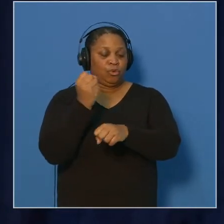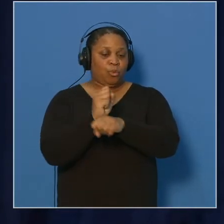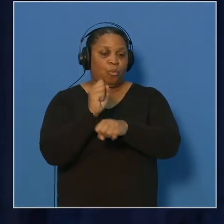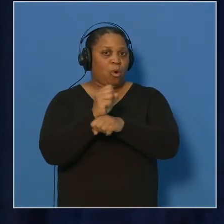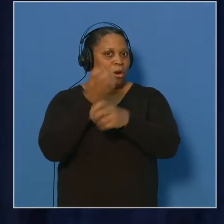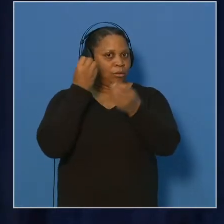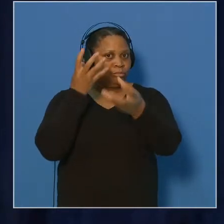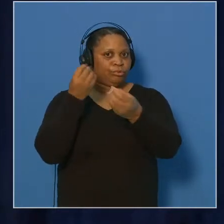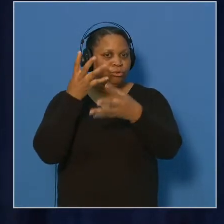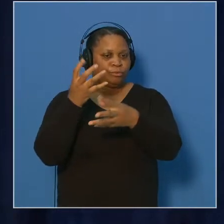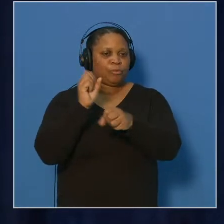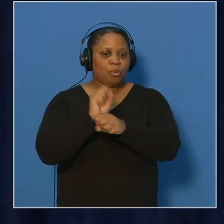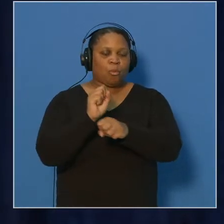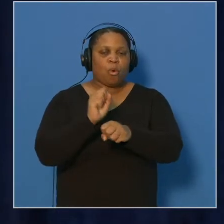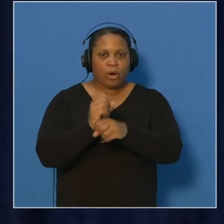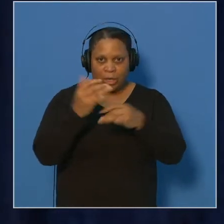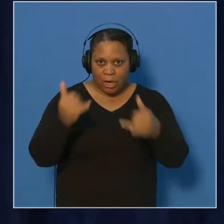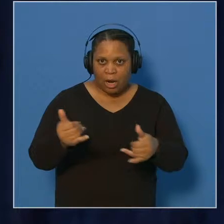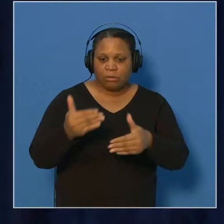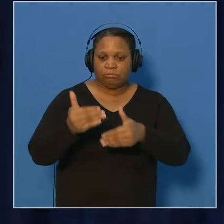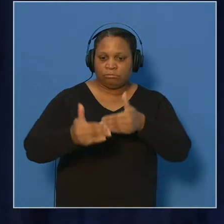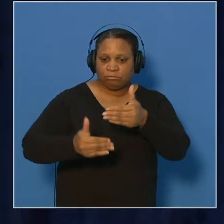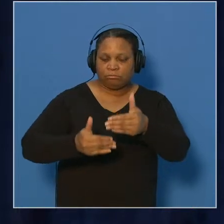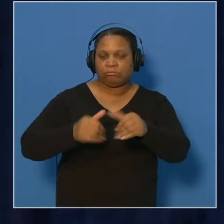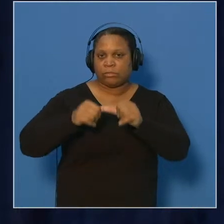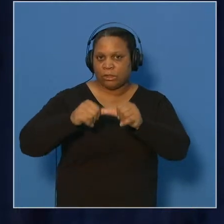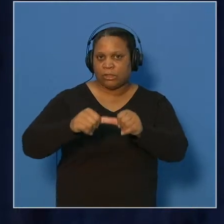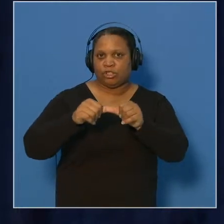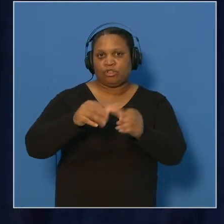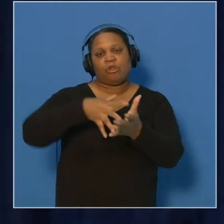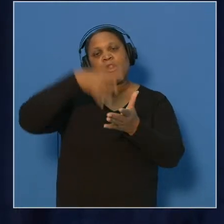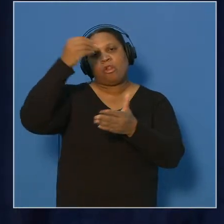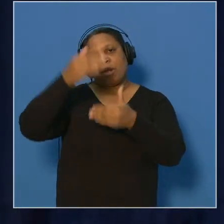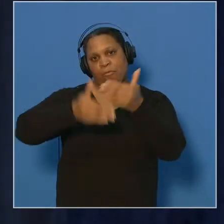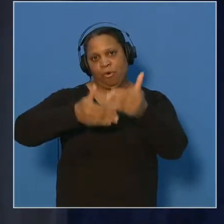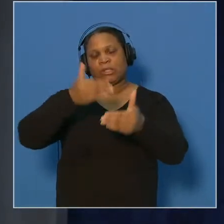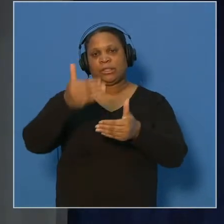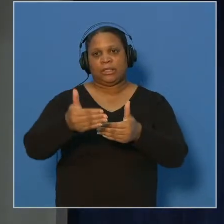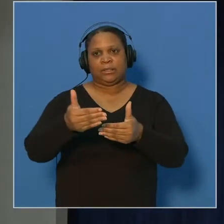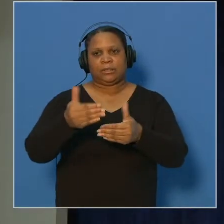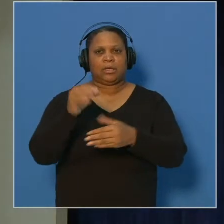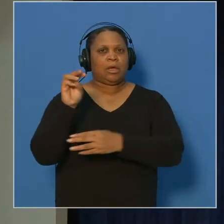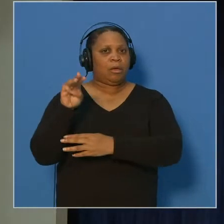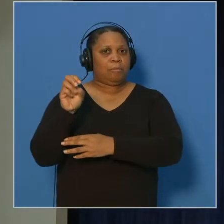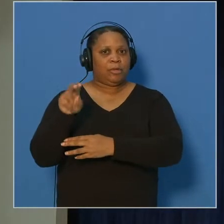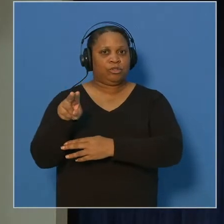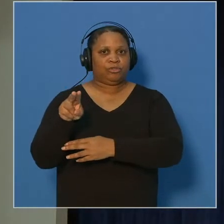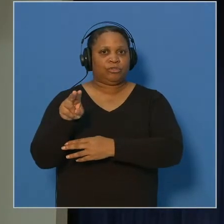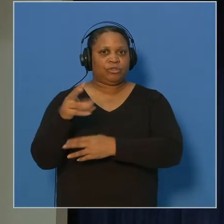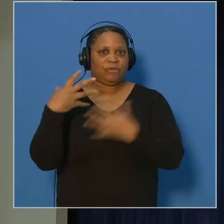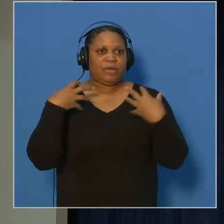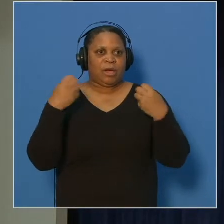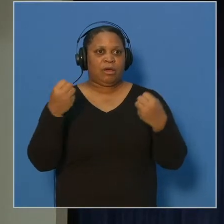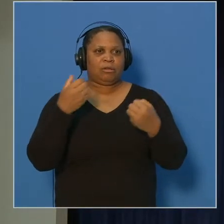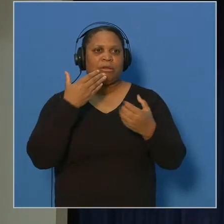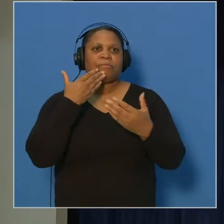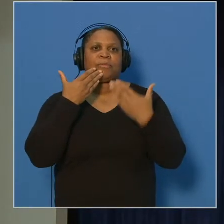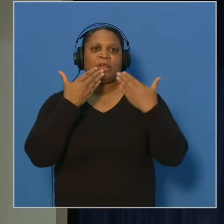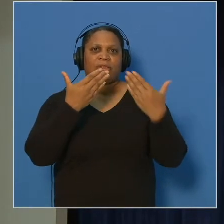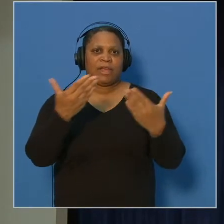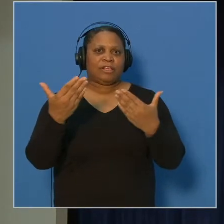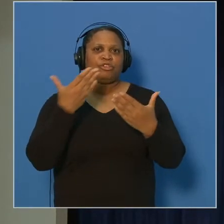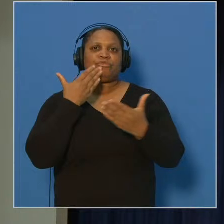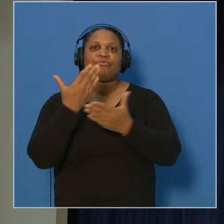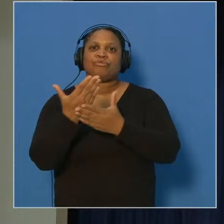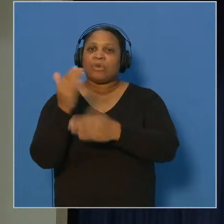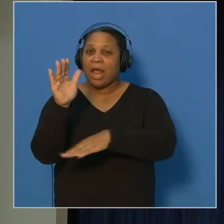done in his ministry to continue the learning process for our children. Minister of Health. Thank you. Good afternoon, everyone. I want to